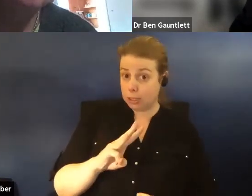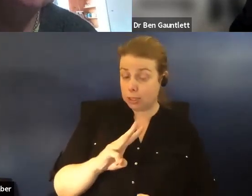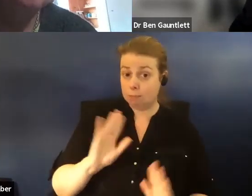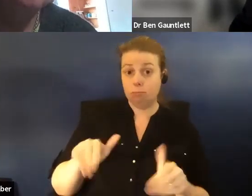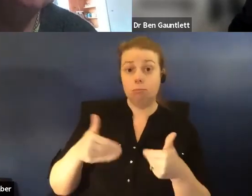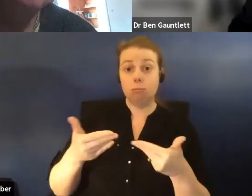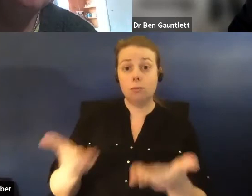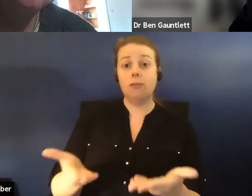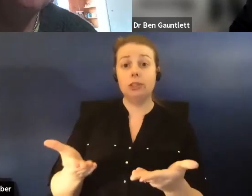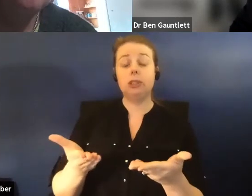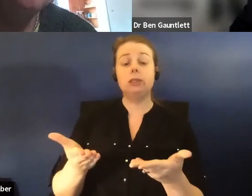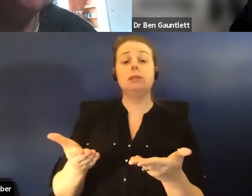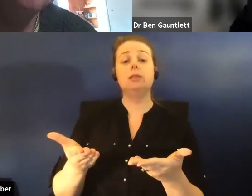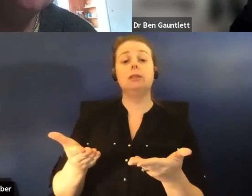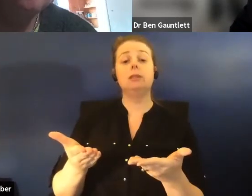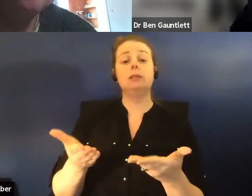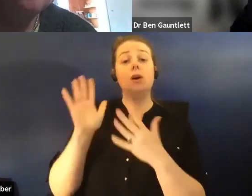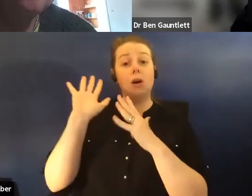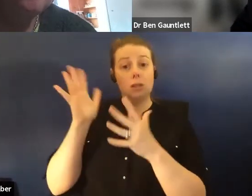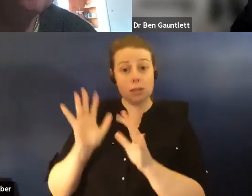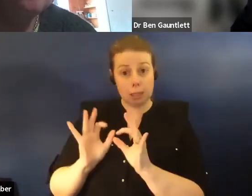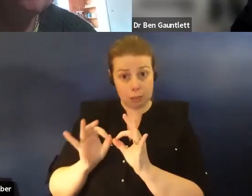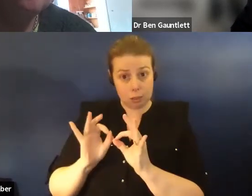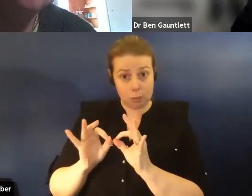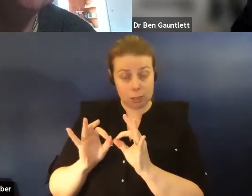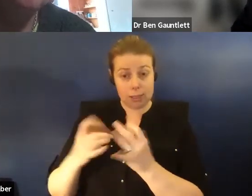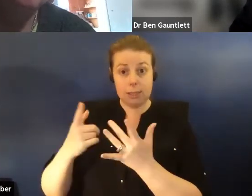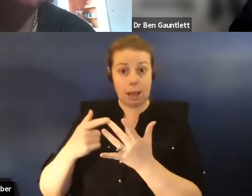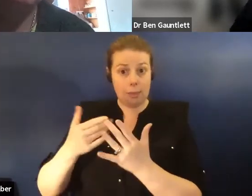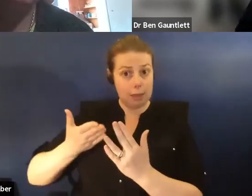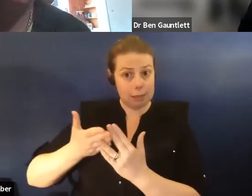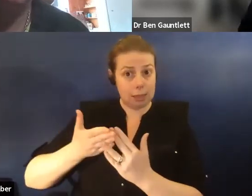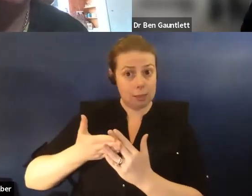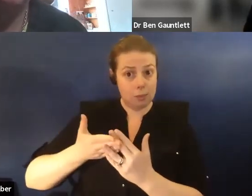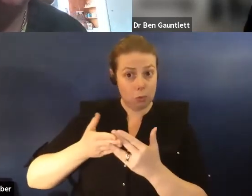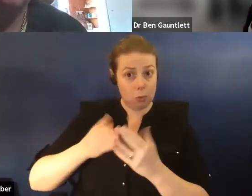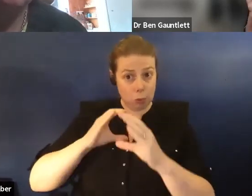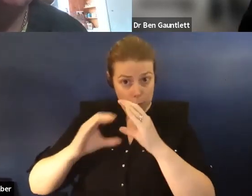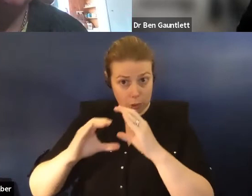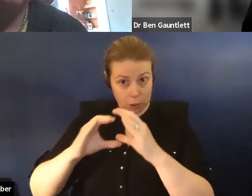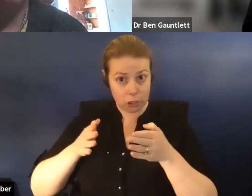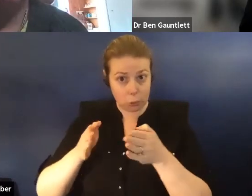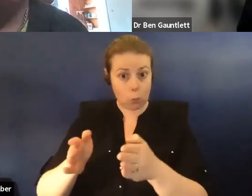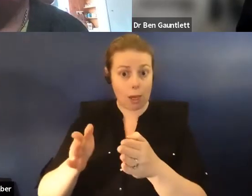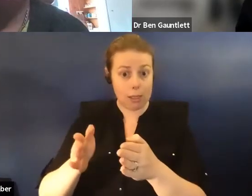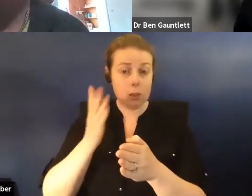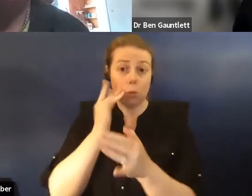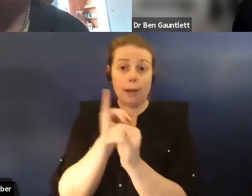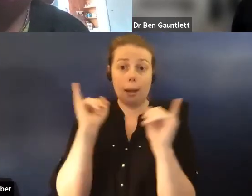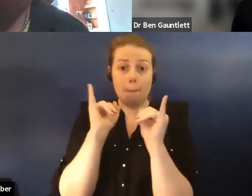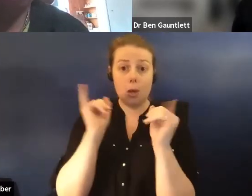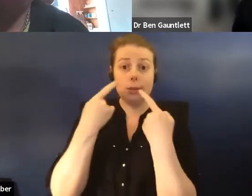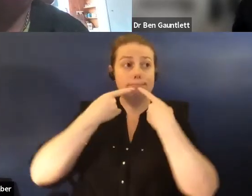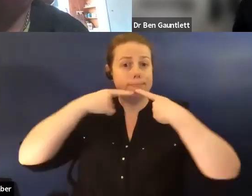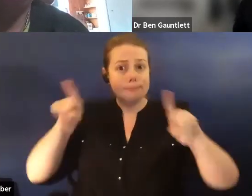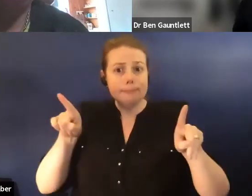of Auslan interpreters and other accessible forms of communication when emergency announcements needed to be